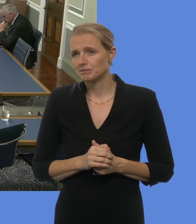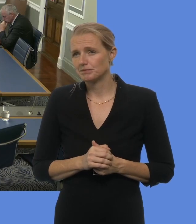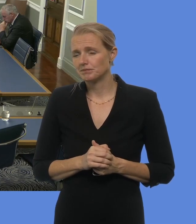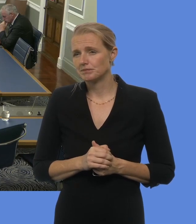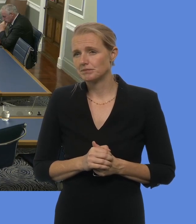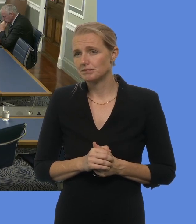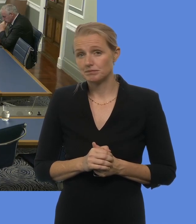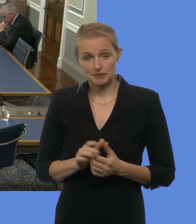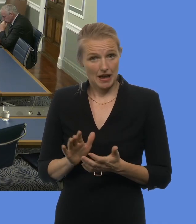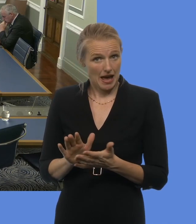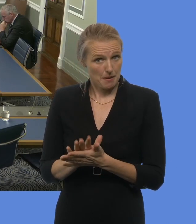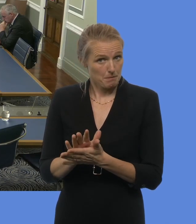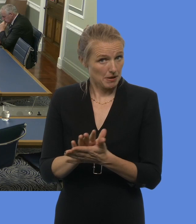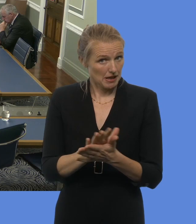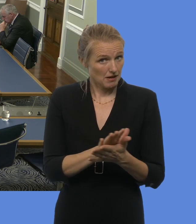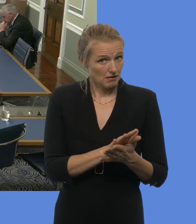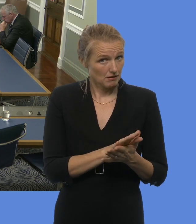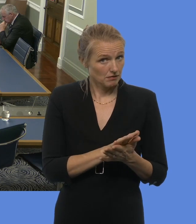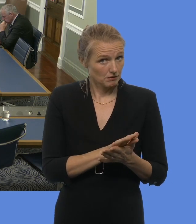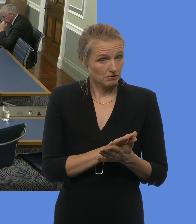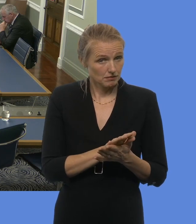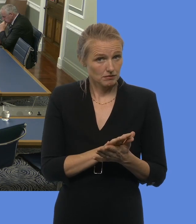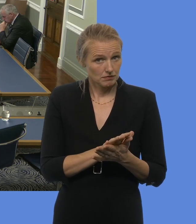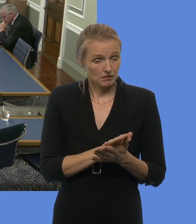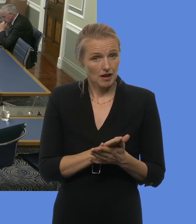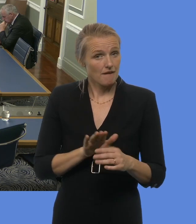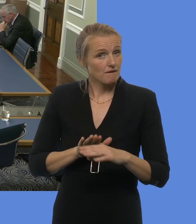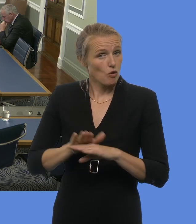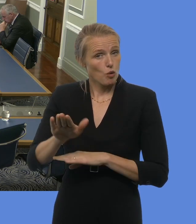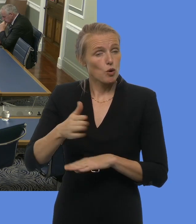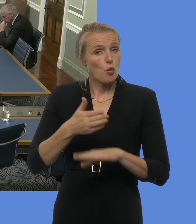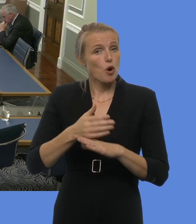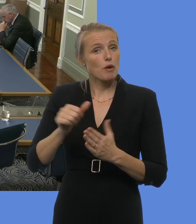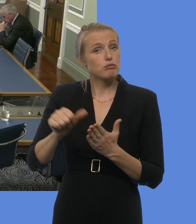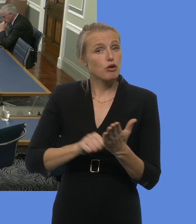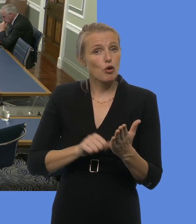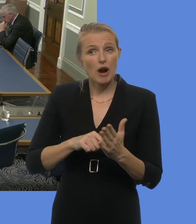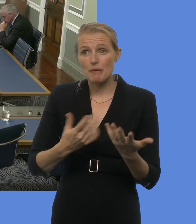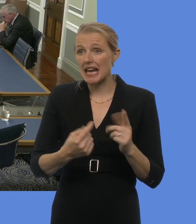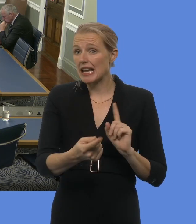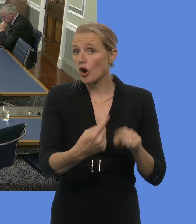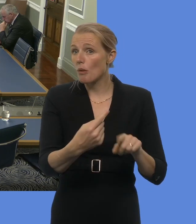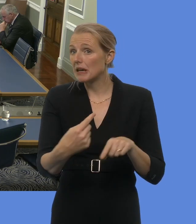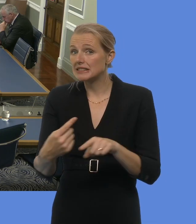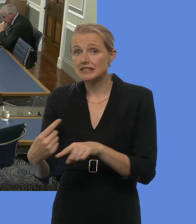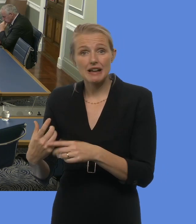Are you all happy with the forward work programme, or have you any comments to make?